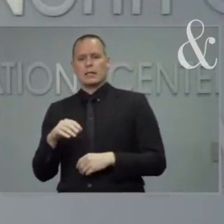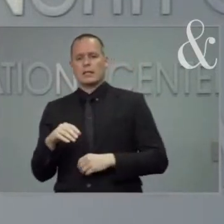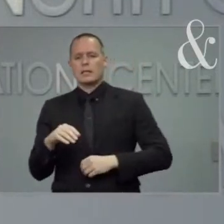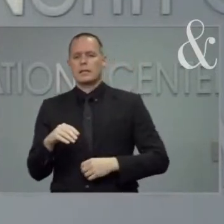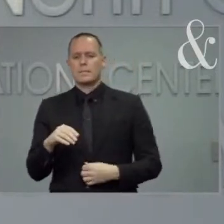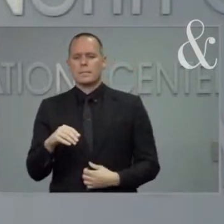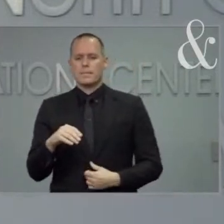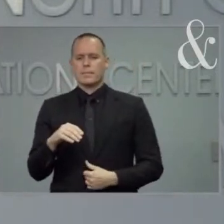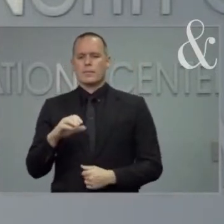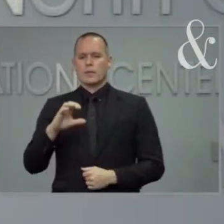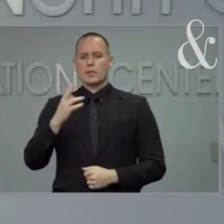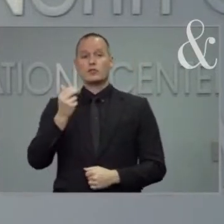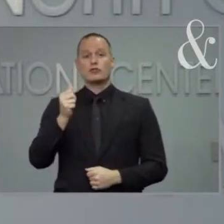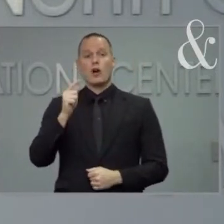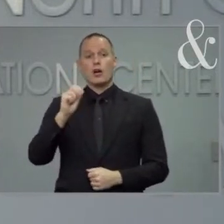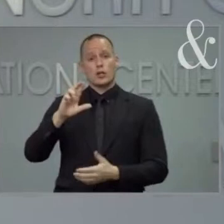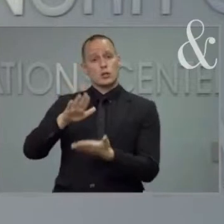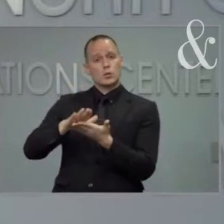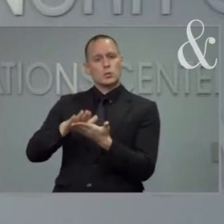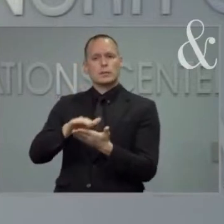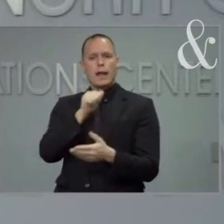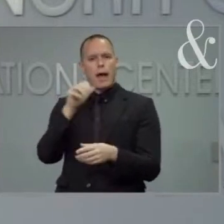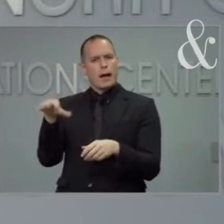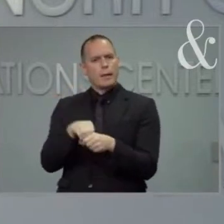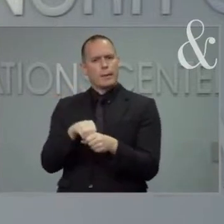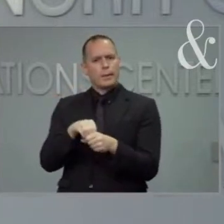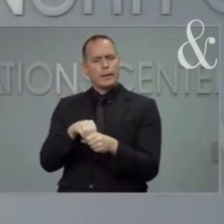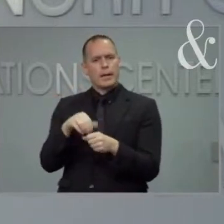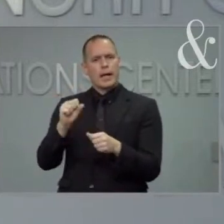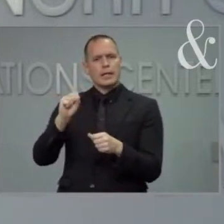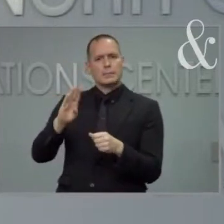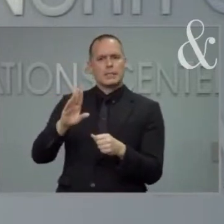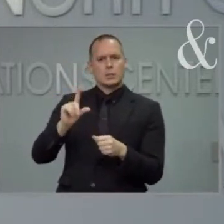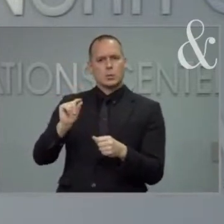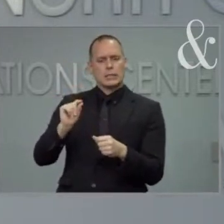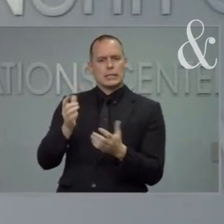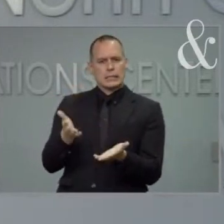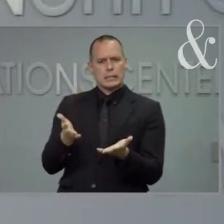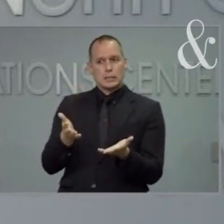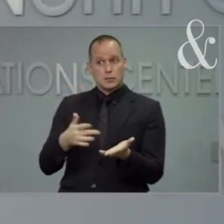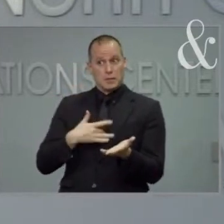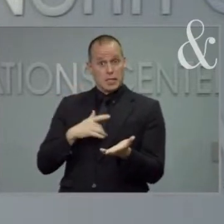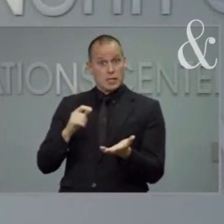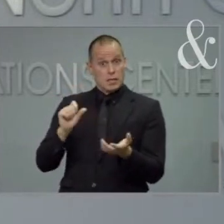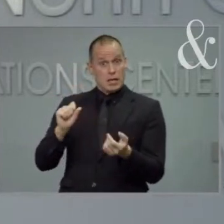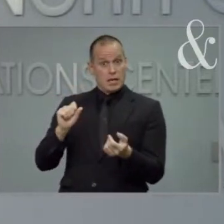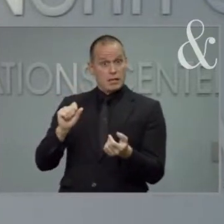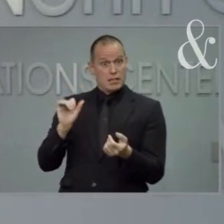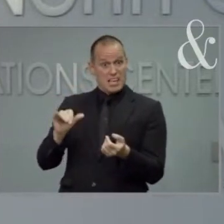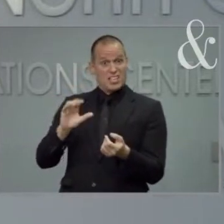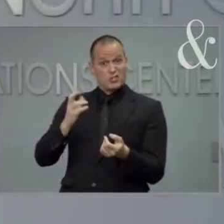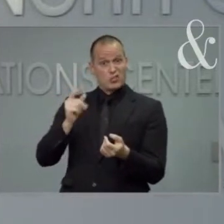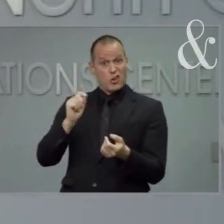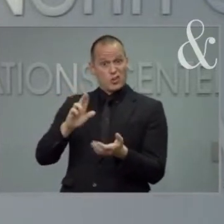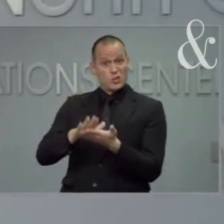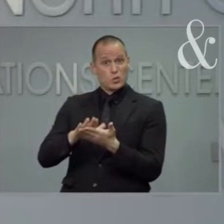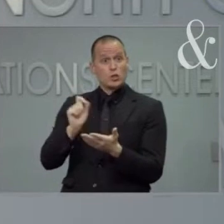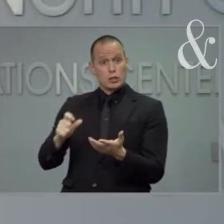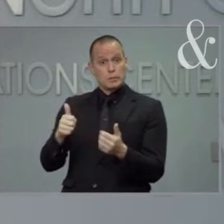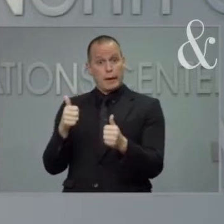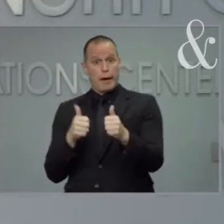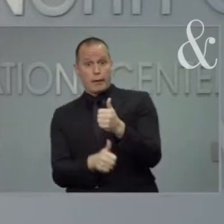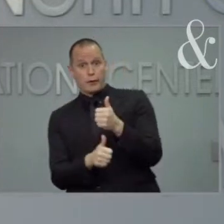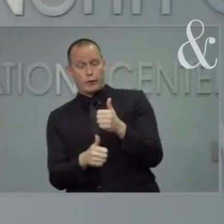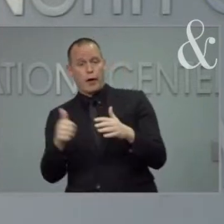220. Hearing from a lot of parents about that. Do you think that they should be included, or is there any movement to do that right now? Thanks so much.